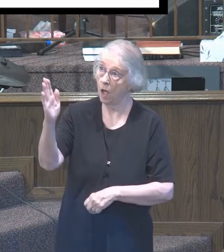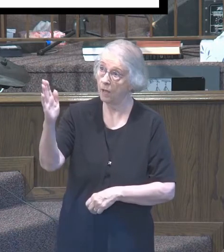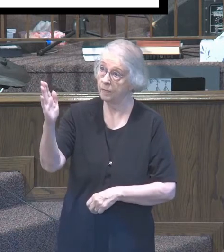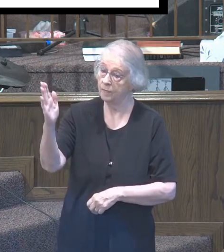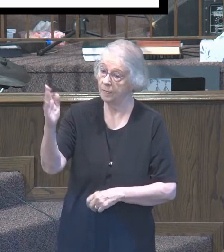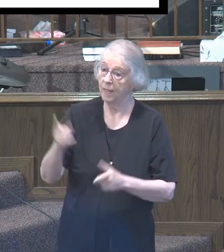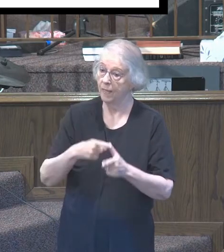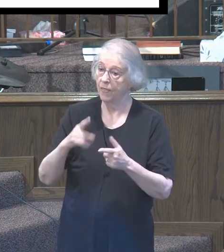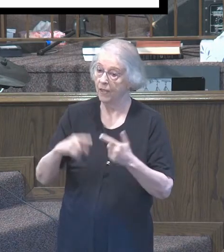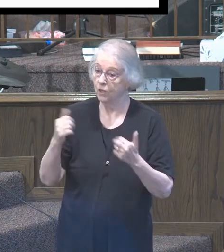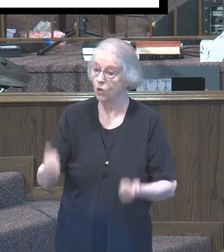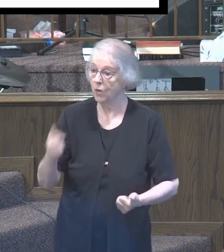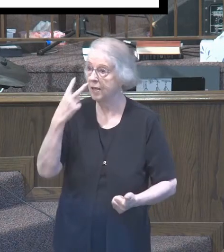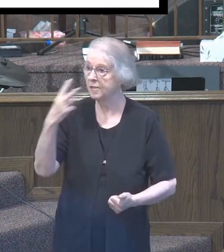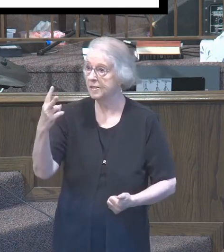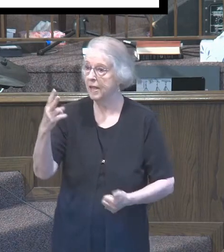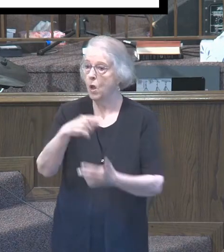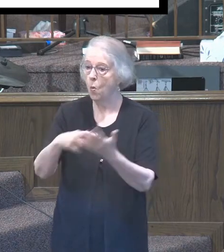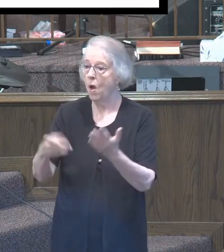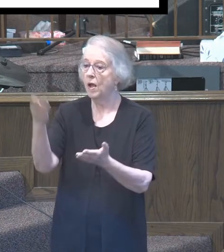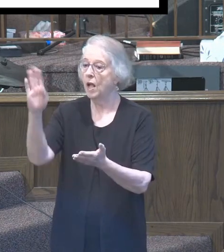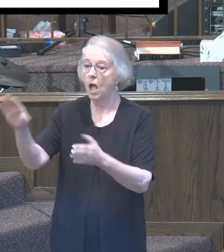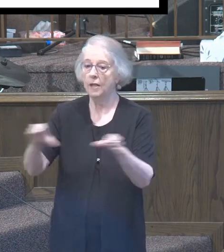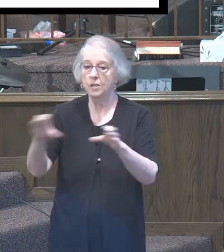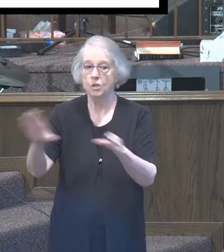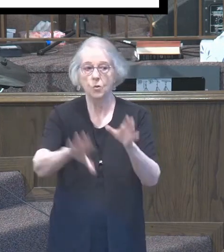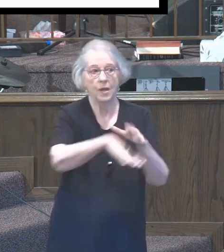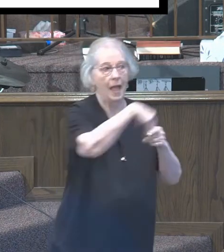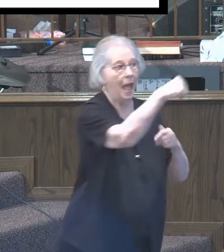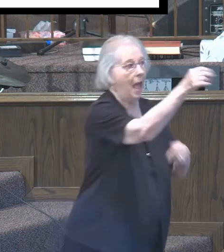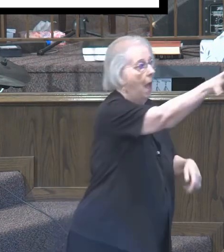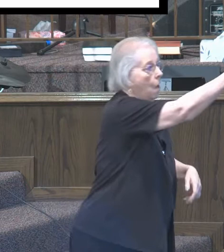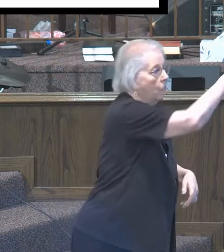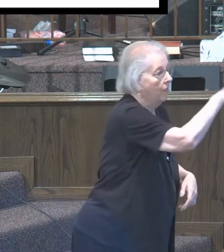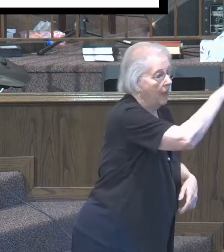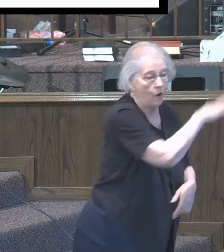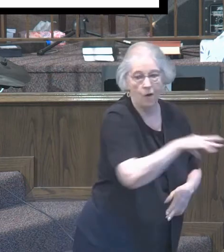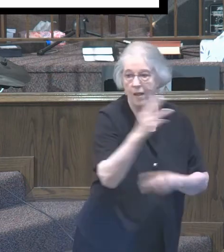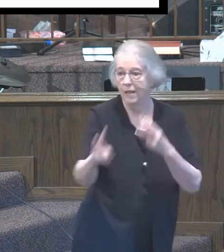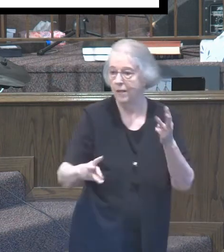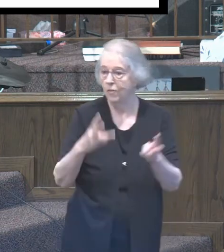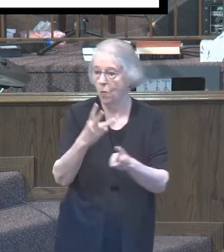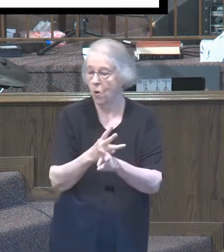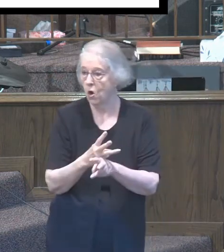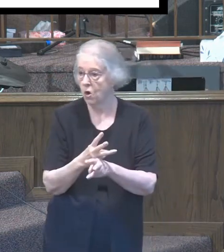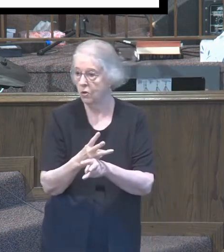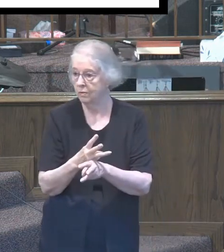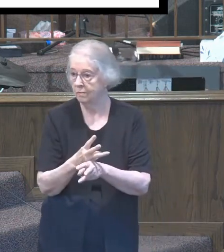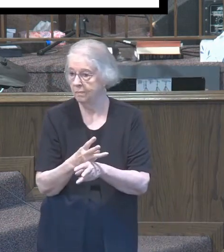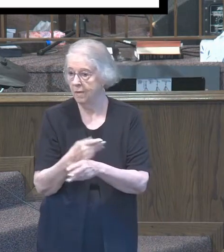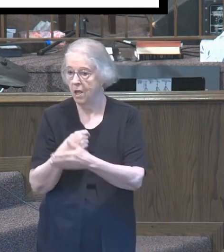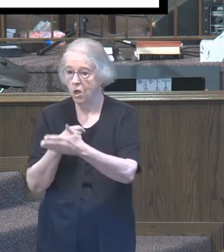the outside world. You're blessed when you can show people how to cooperate instead of